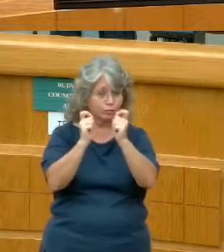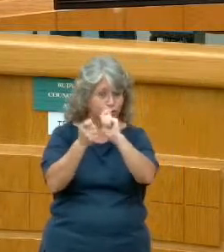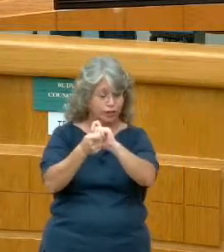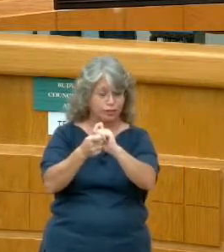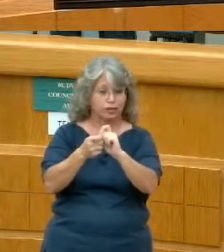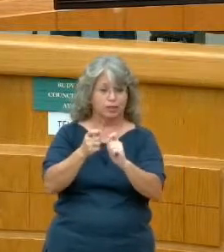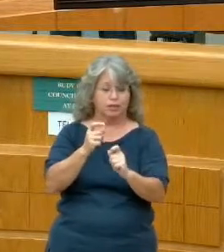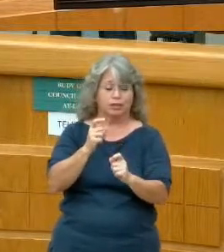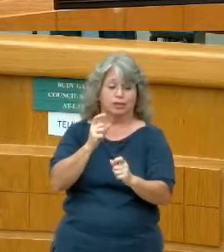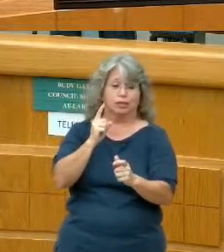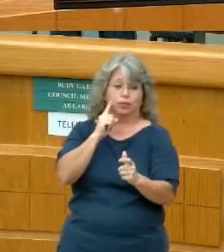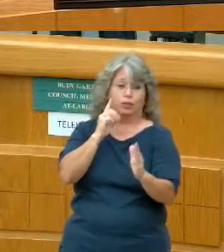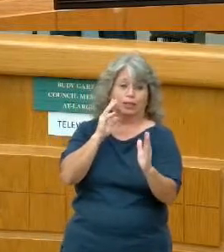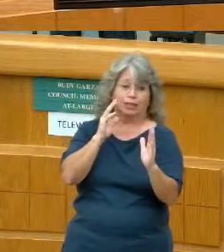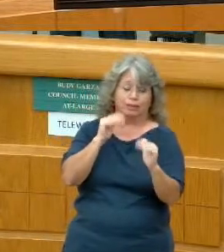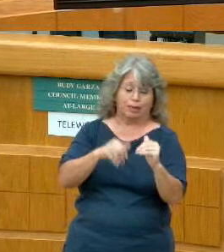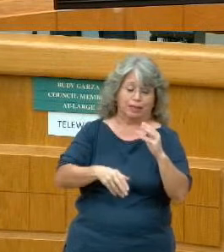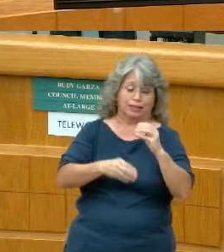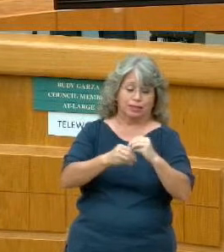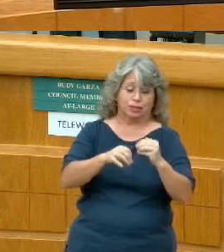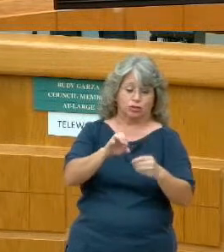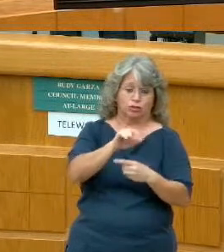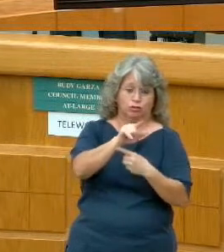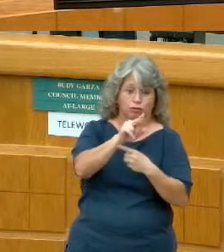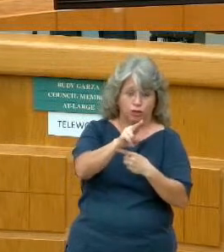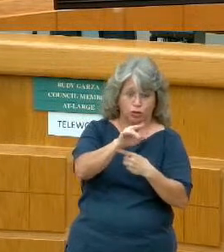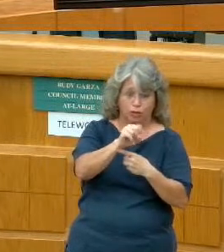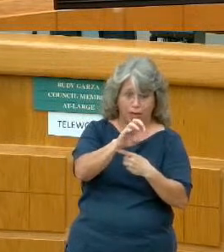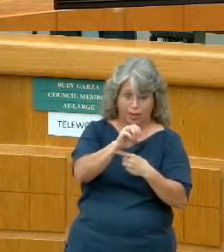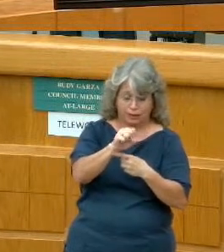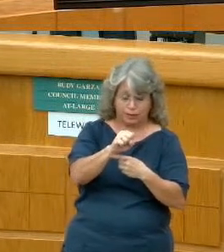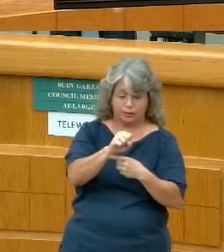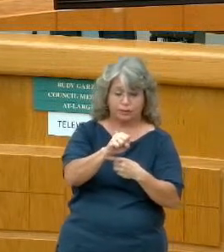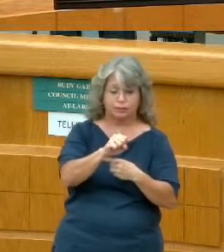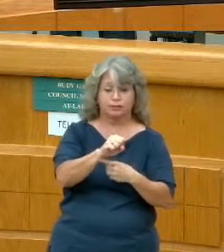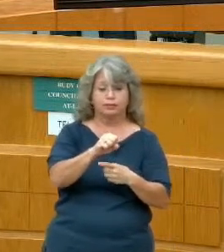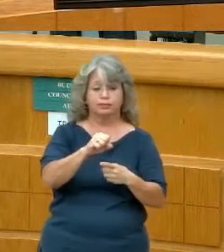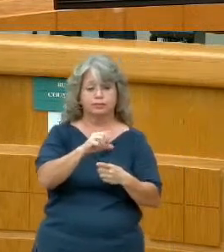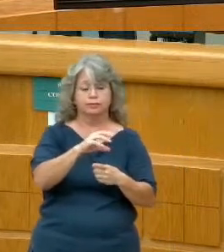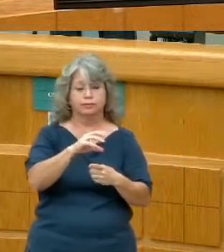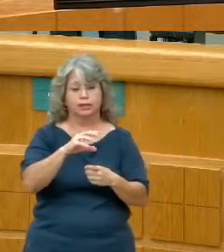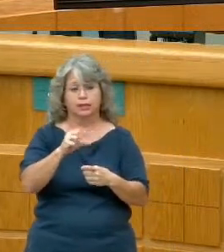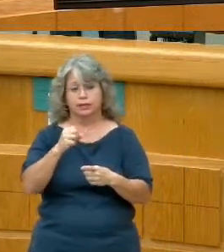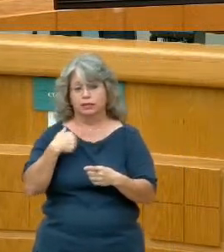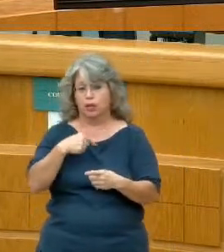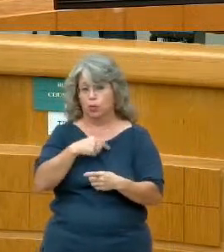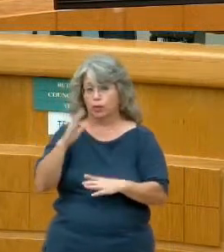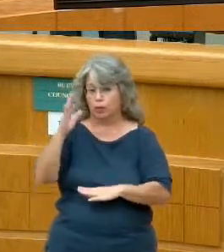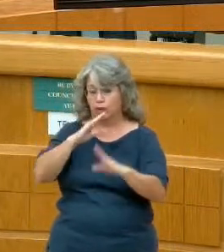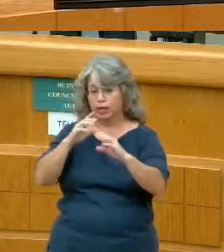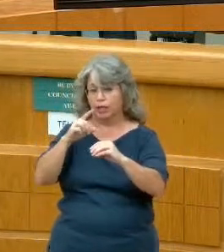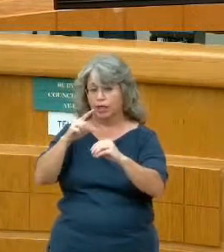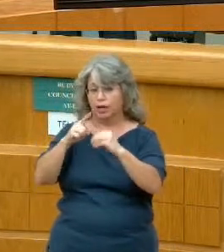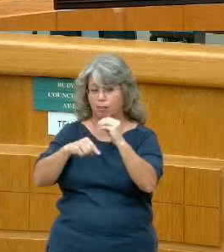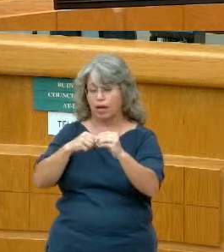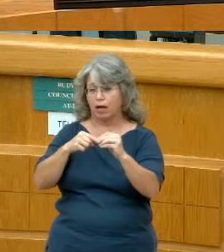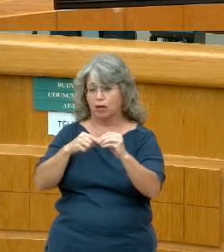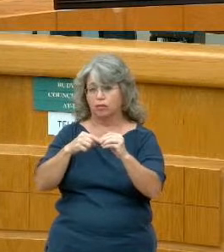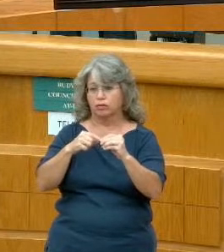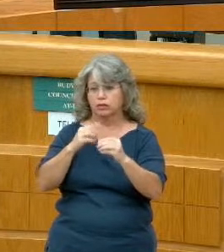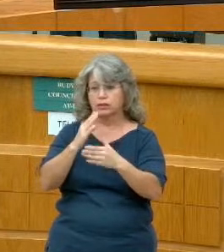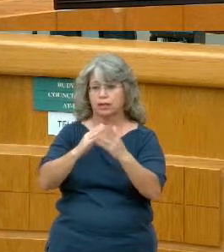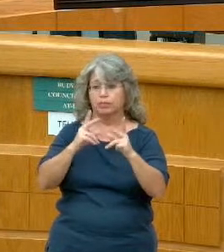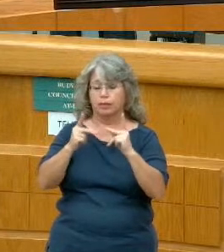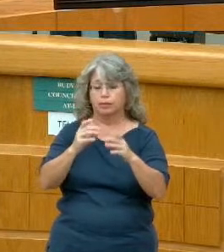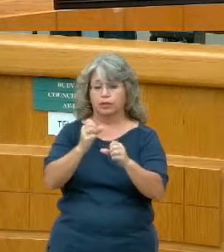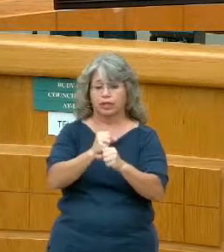changes, we know that we are expecting additional flu cases, especially if people do not get their flu vaccine. So we worry about co-infection